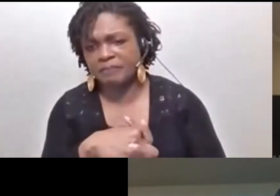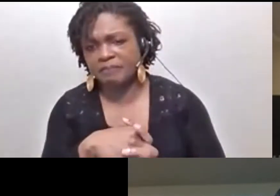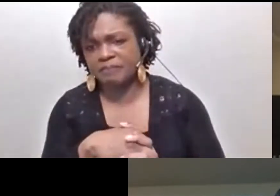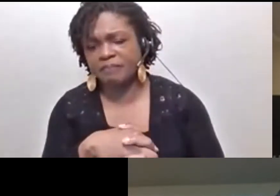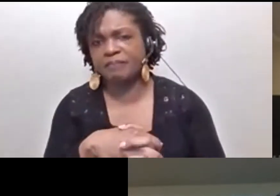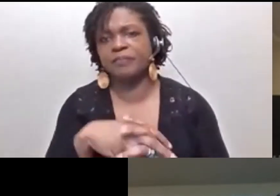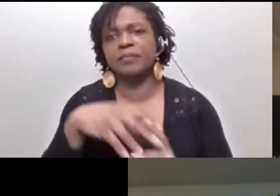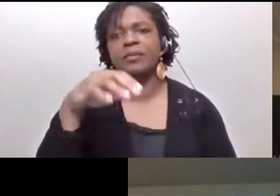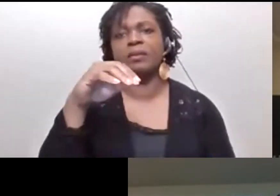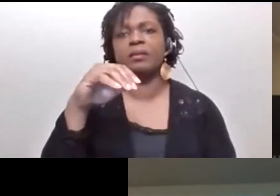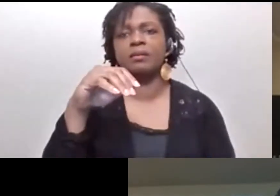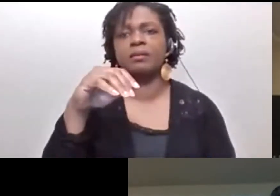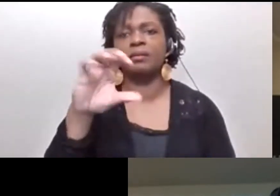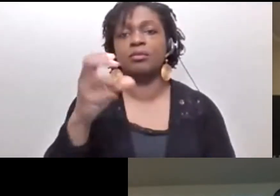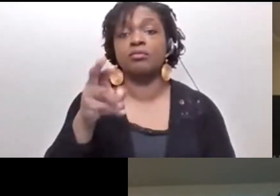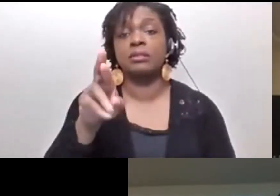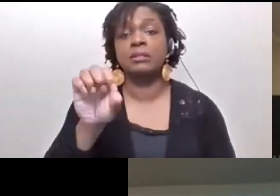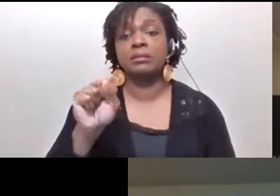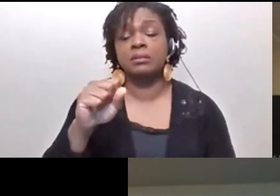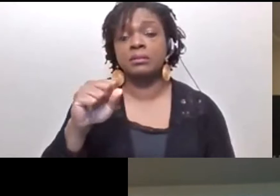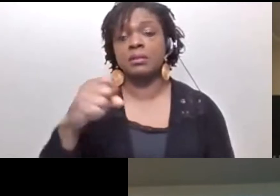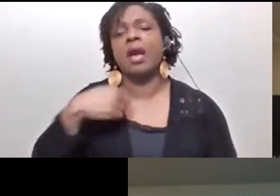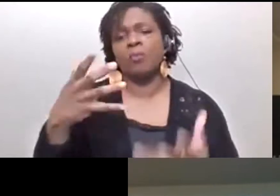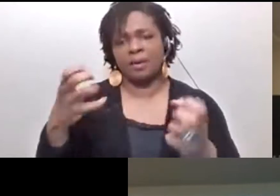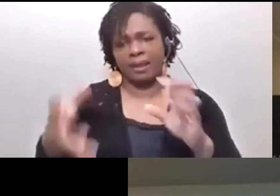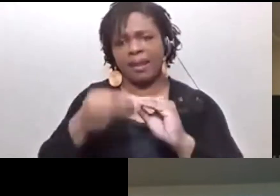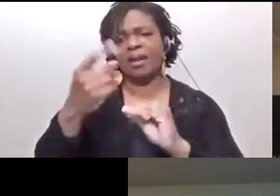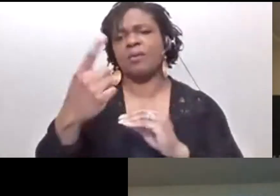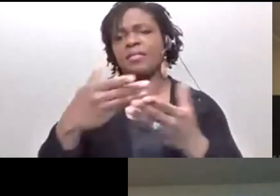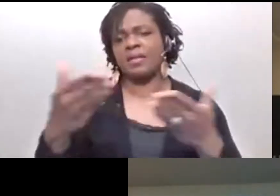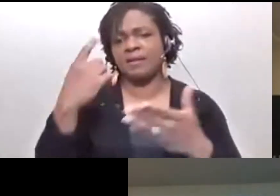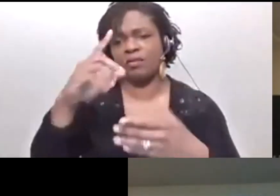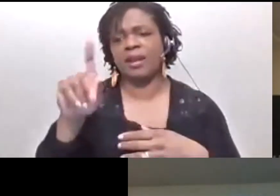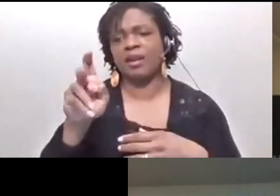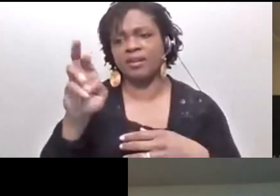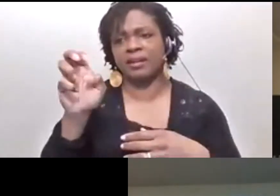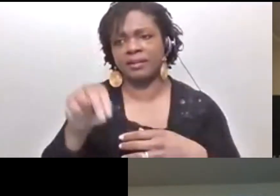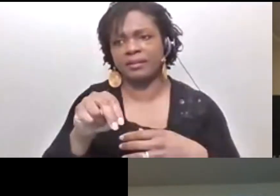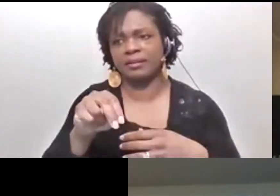Chris, I just want to add one thing for Karen. There is